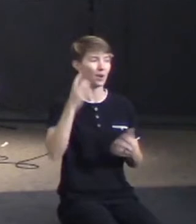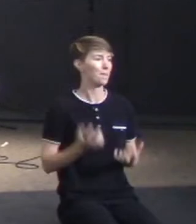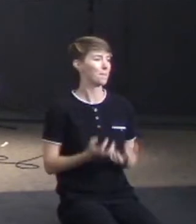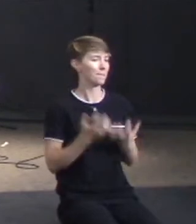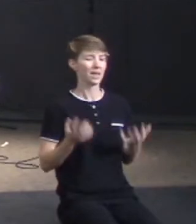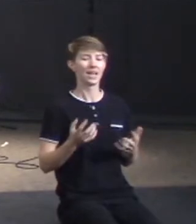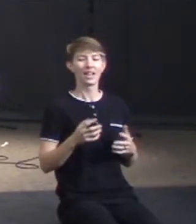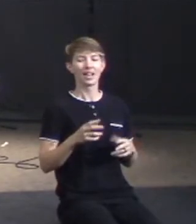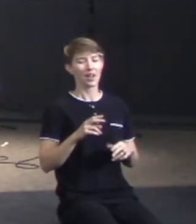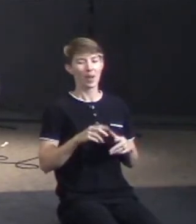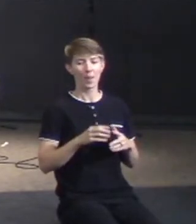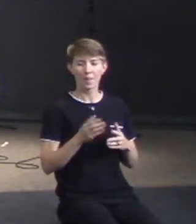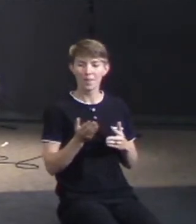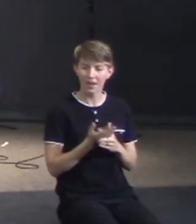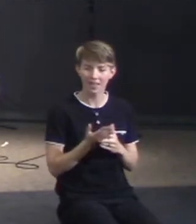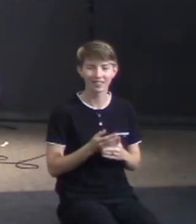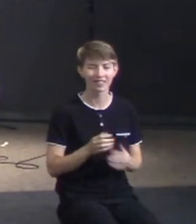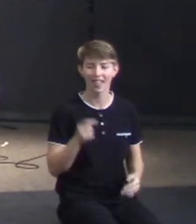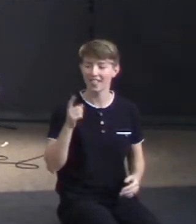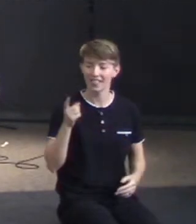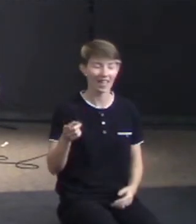never stopped. And then